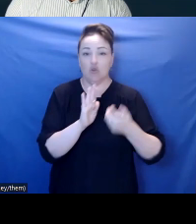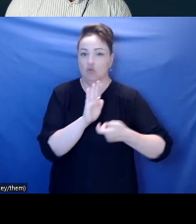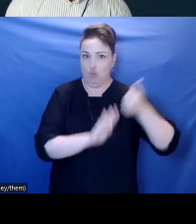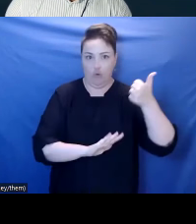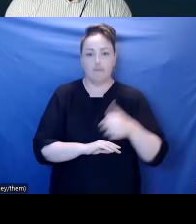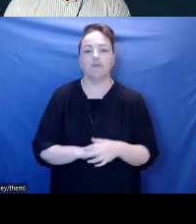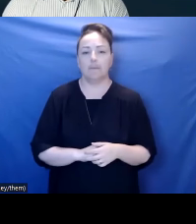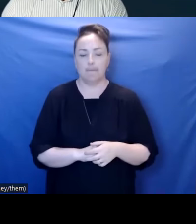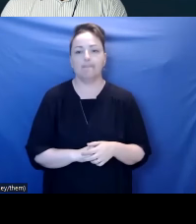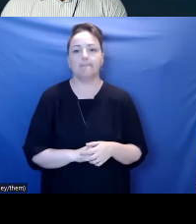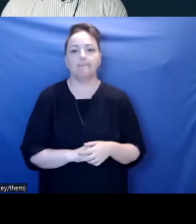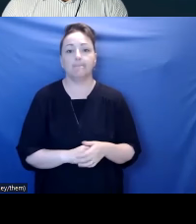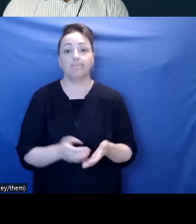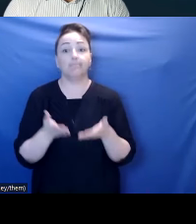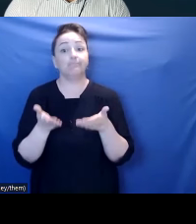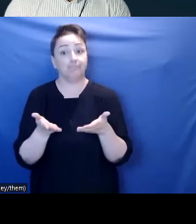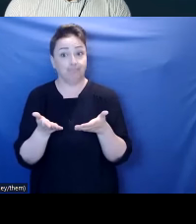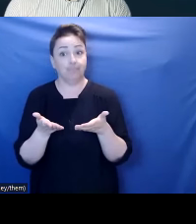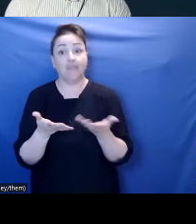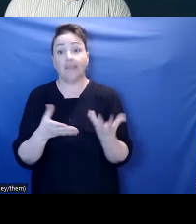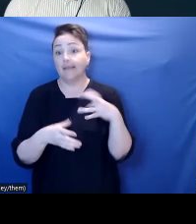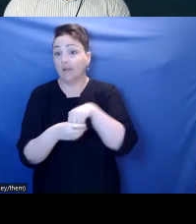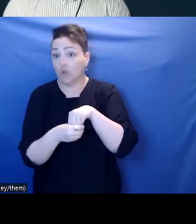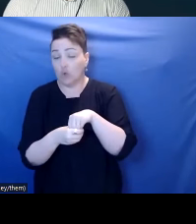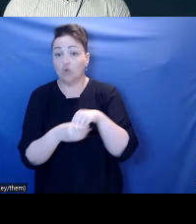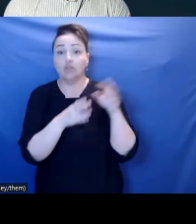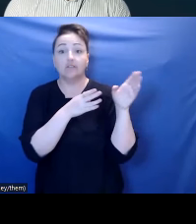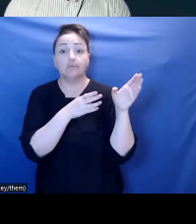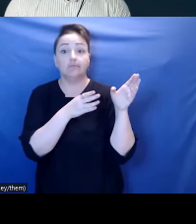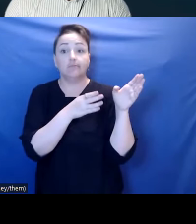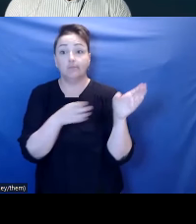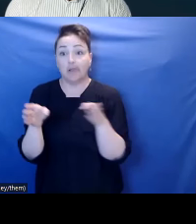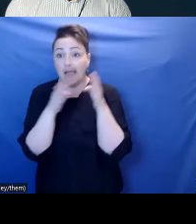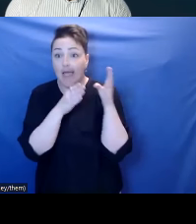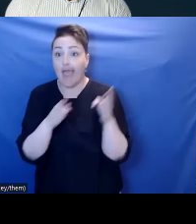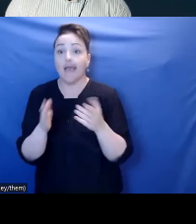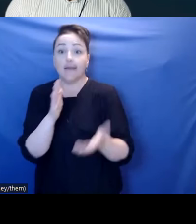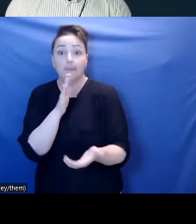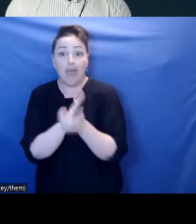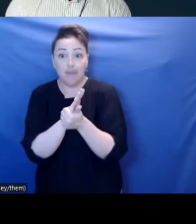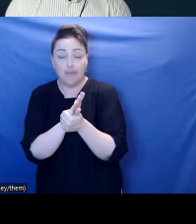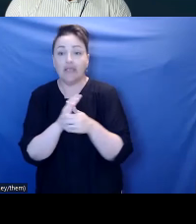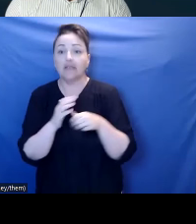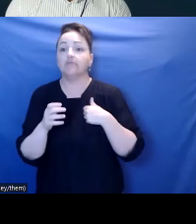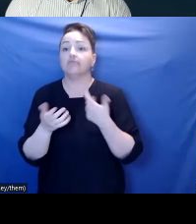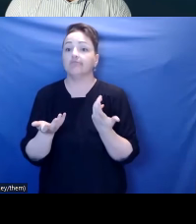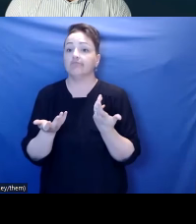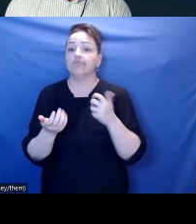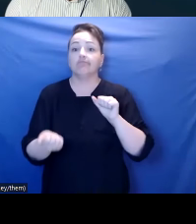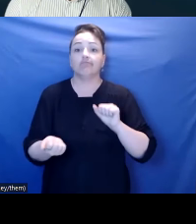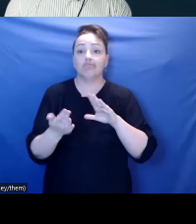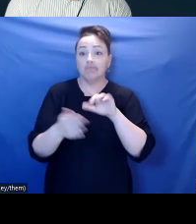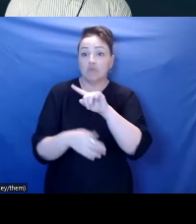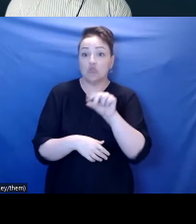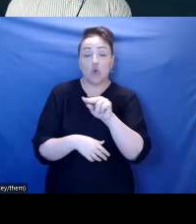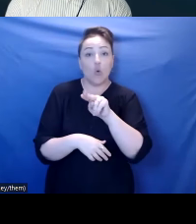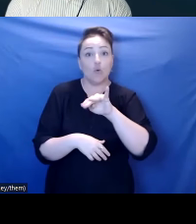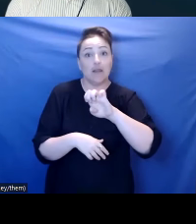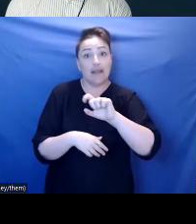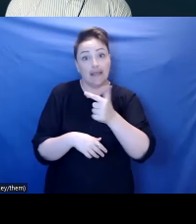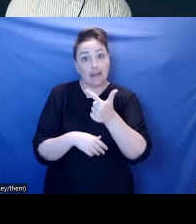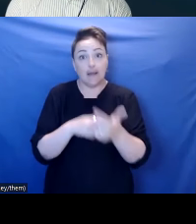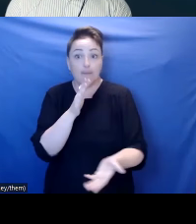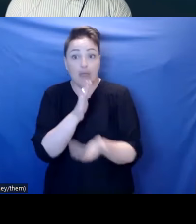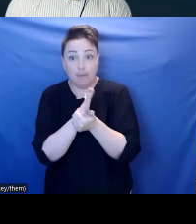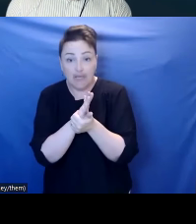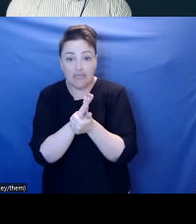plan amendment along with the zoning amendment ordinance, or another kind of tool could be a specific plan, area plan, or corridor plan. The